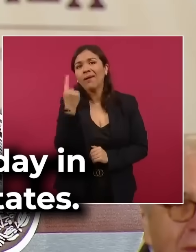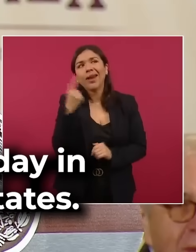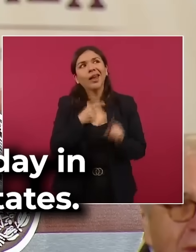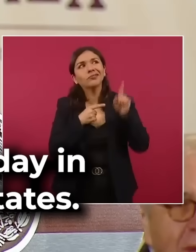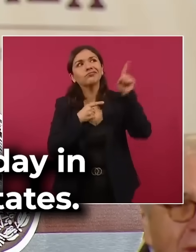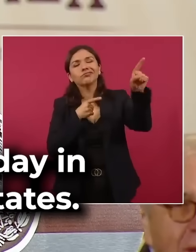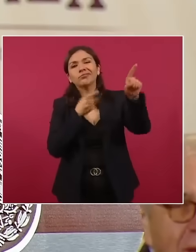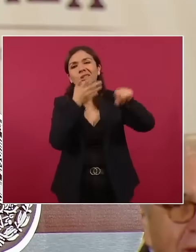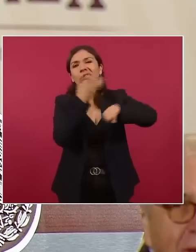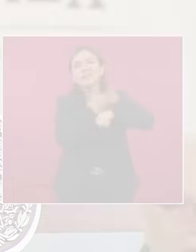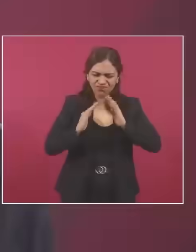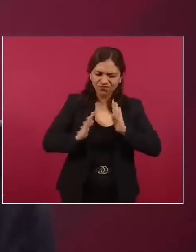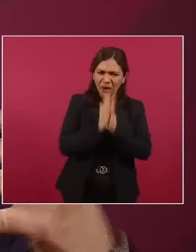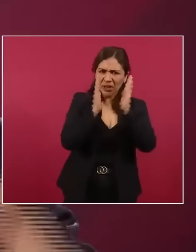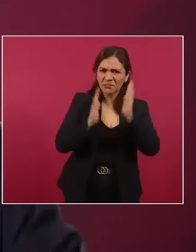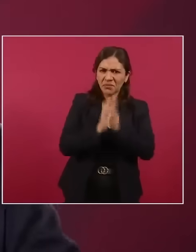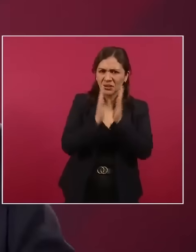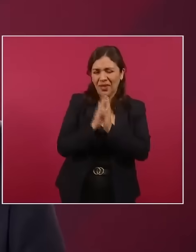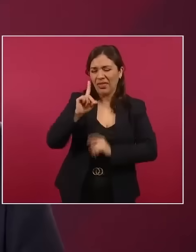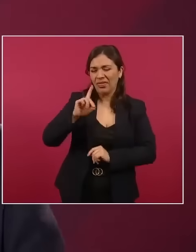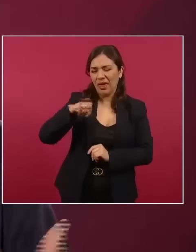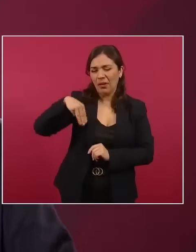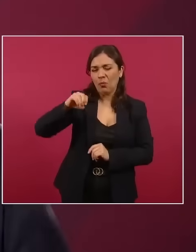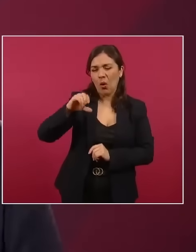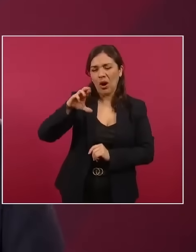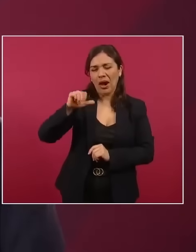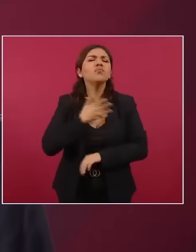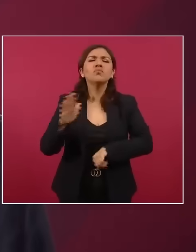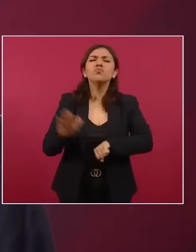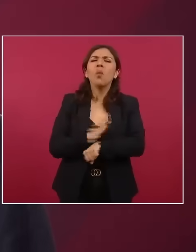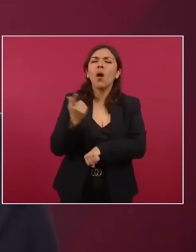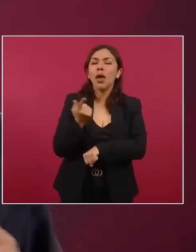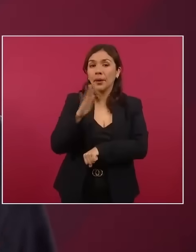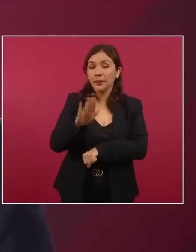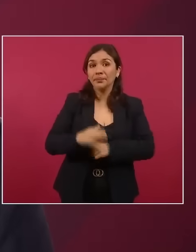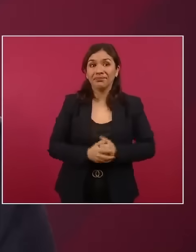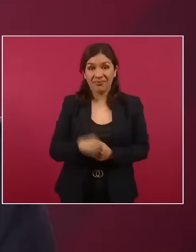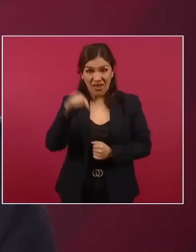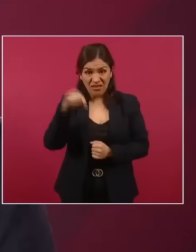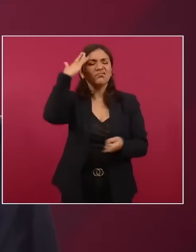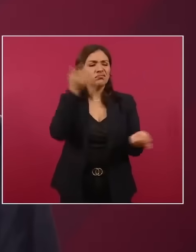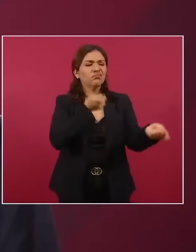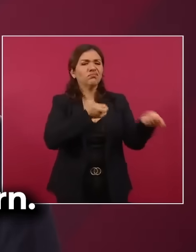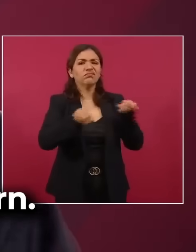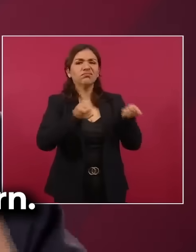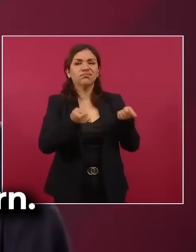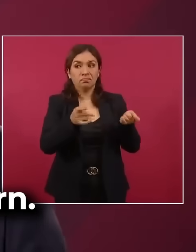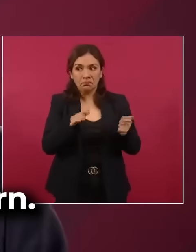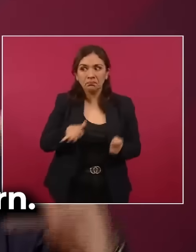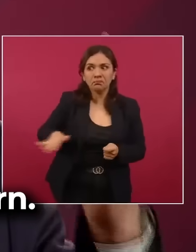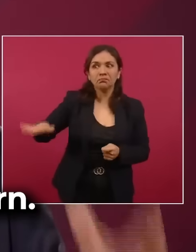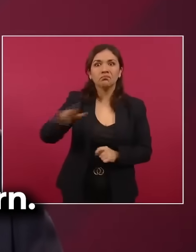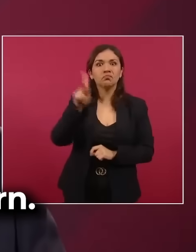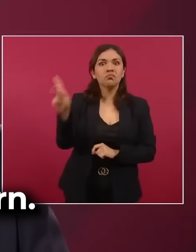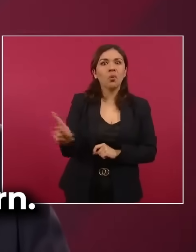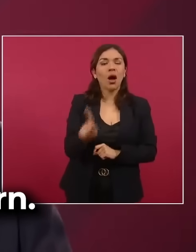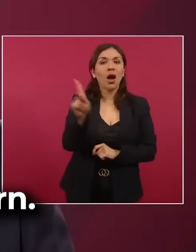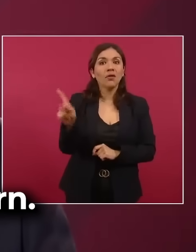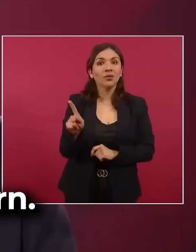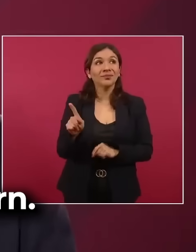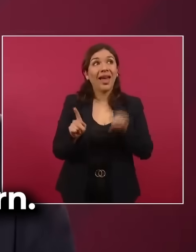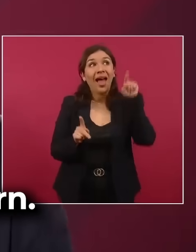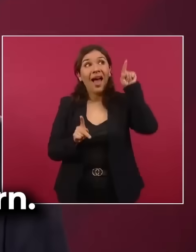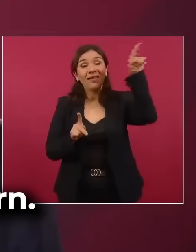Unidos. Es porque aquí gobierna el pueblo. Allá gobierna